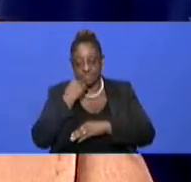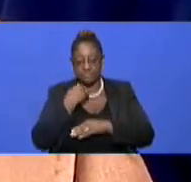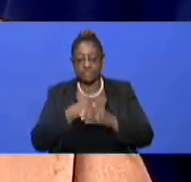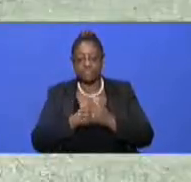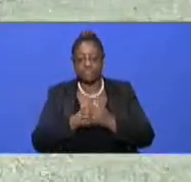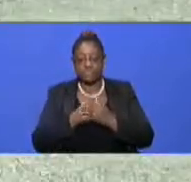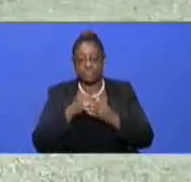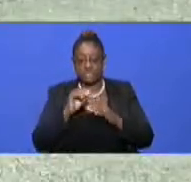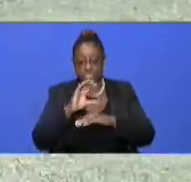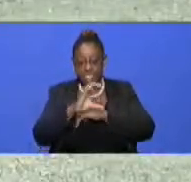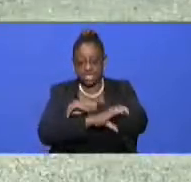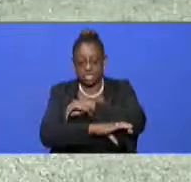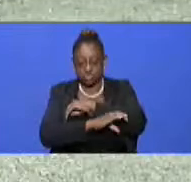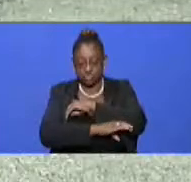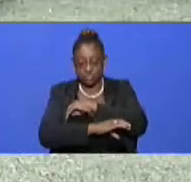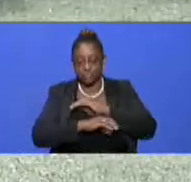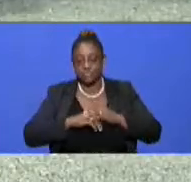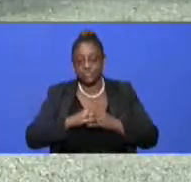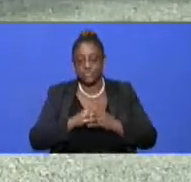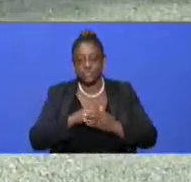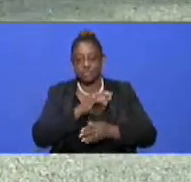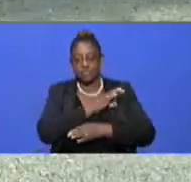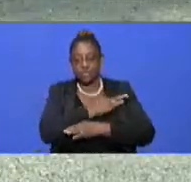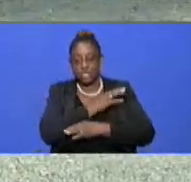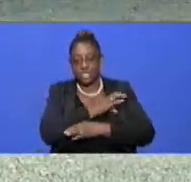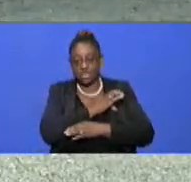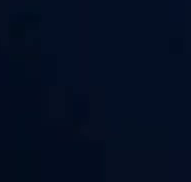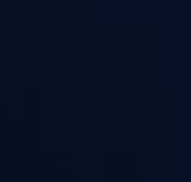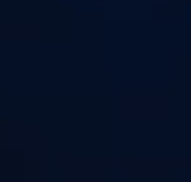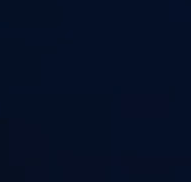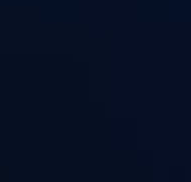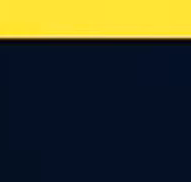the country. For the Bahamas Tonight, I'm Fern Carey.